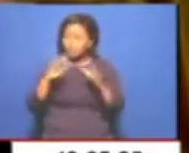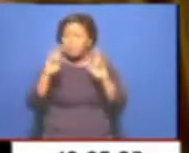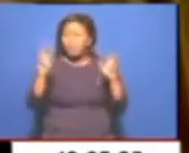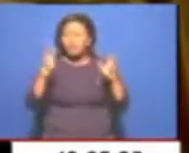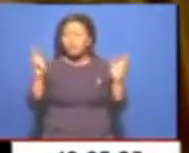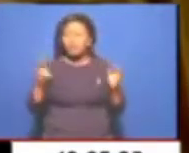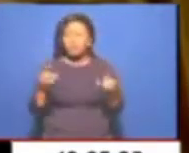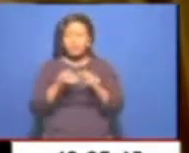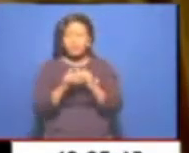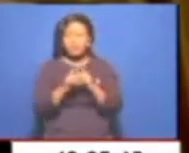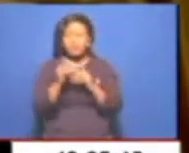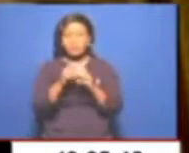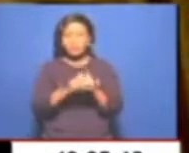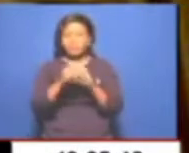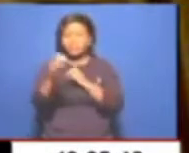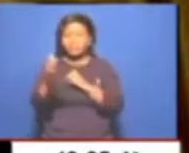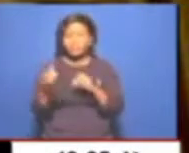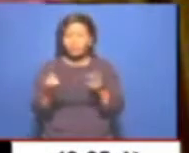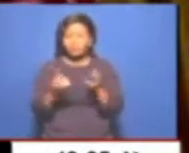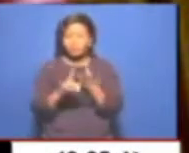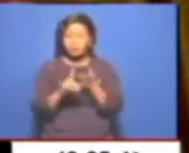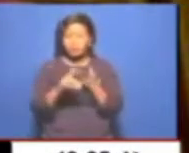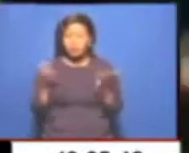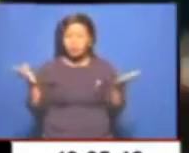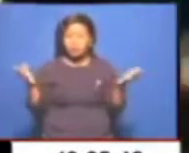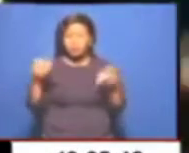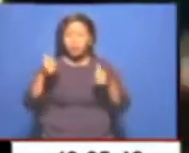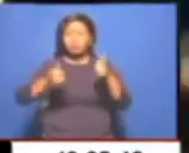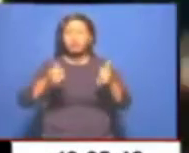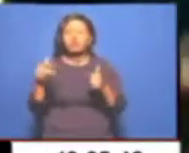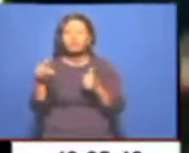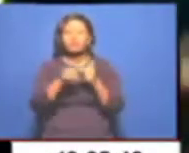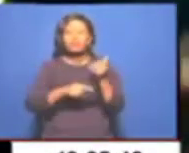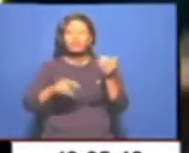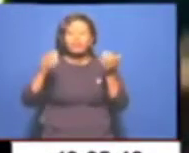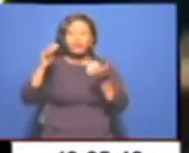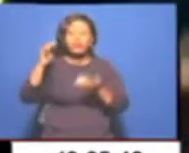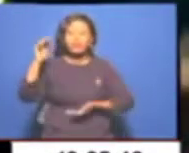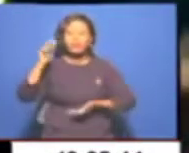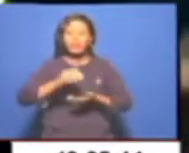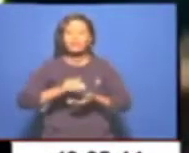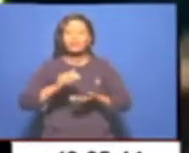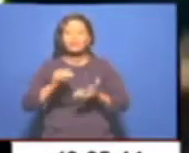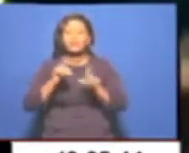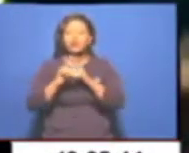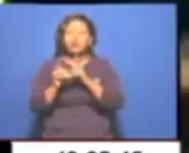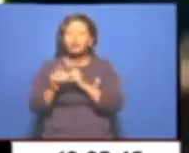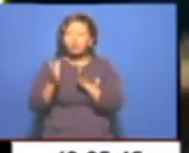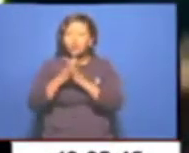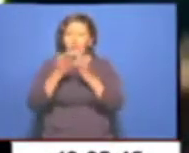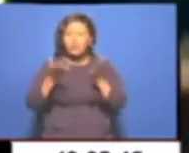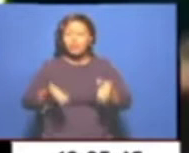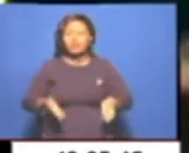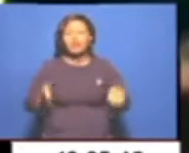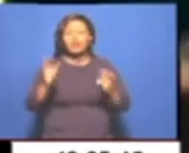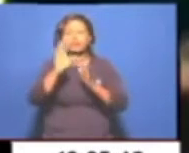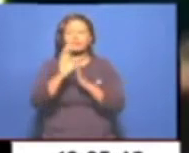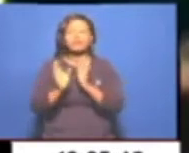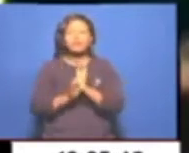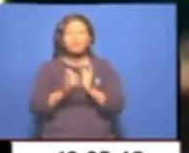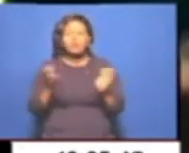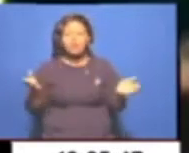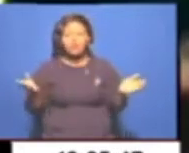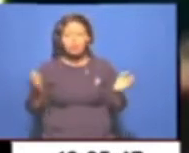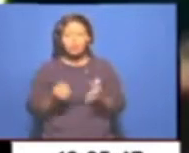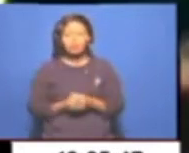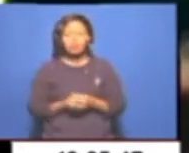president, that continues, which means, again, we reduced his immunity in the current Constitution. So we, the people, reduced